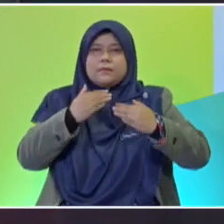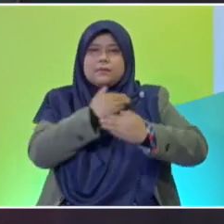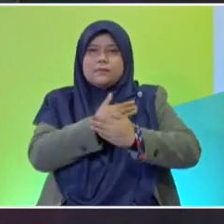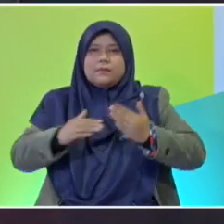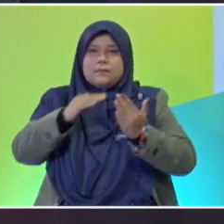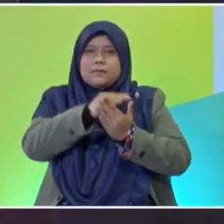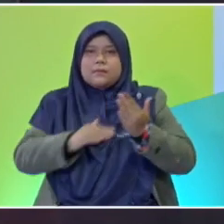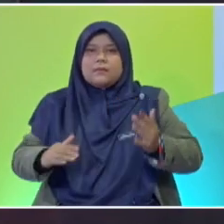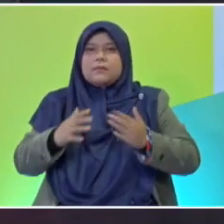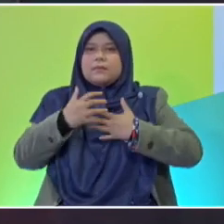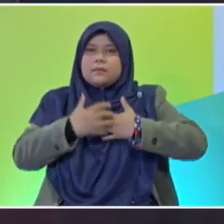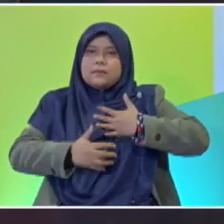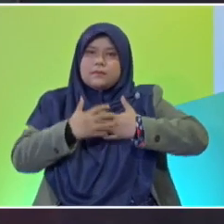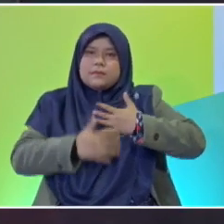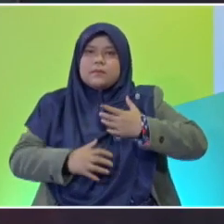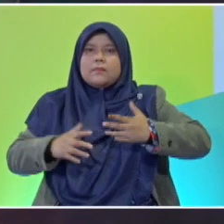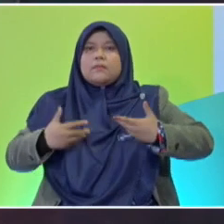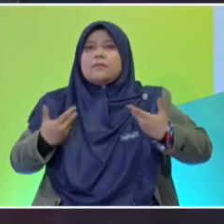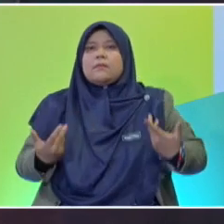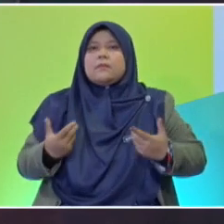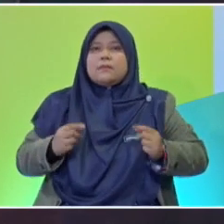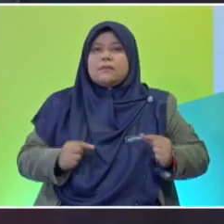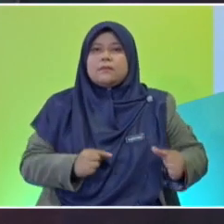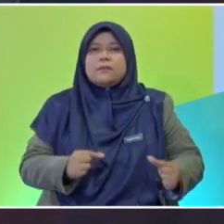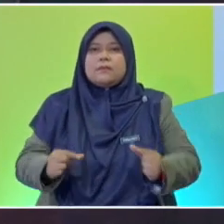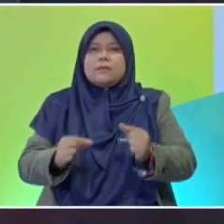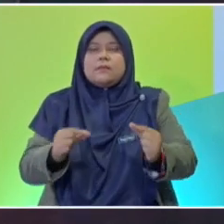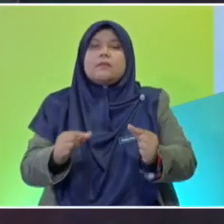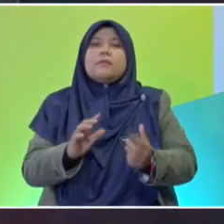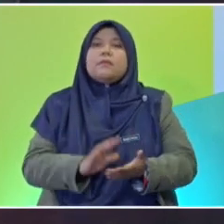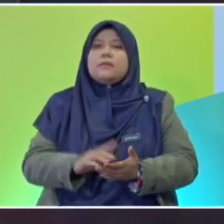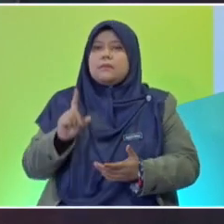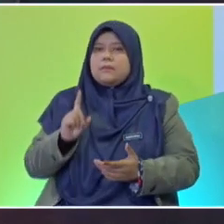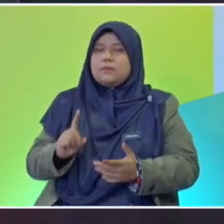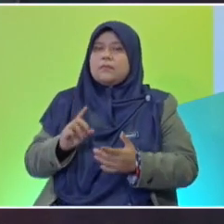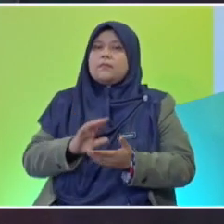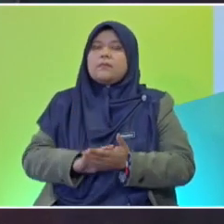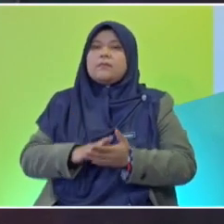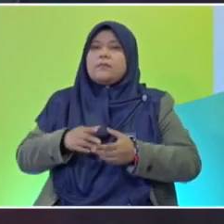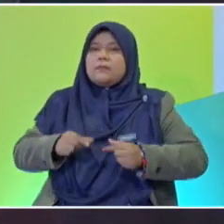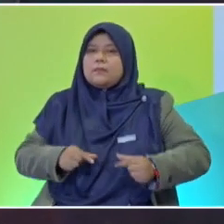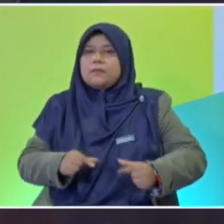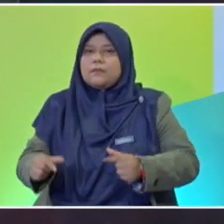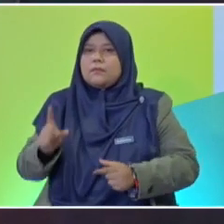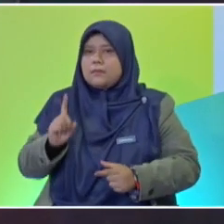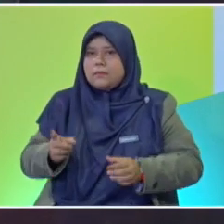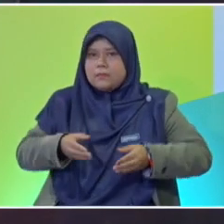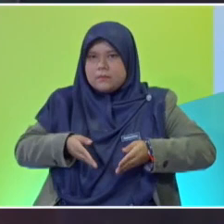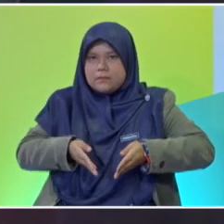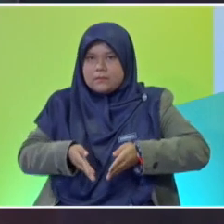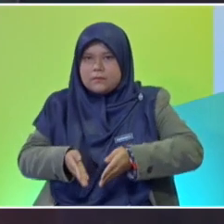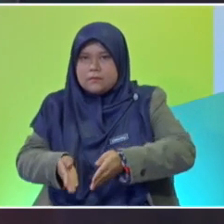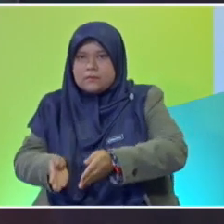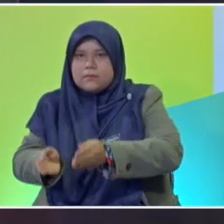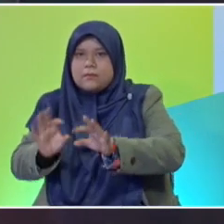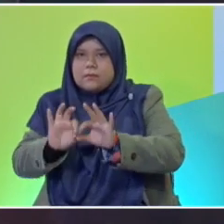of blood. How does blood move? Like I say, it's only one way. Like in one blood vessel, it's only one way. If it